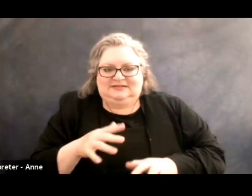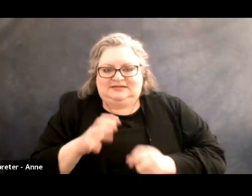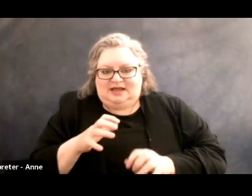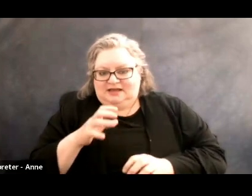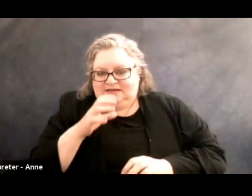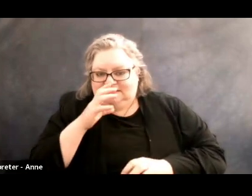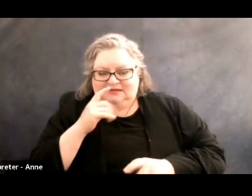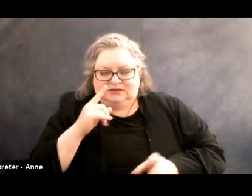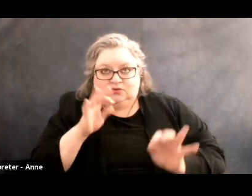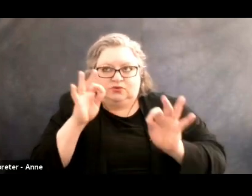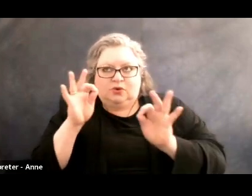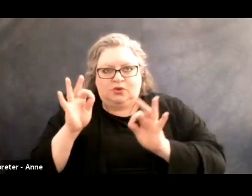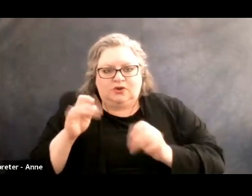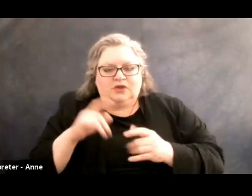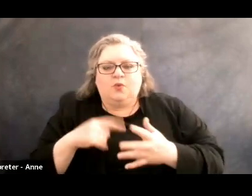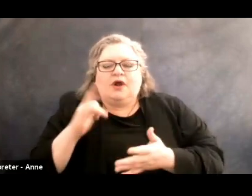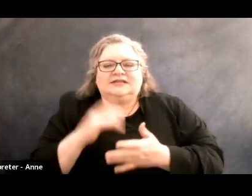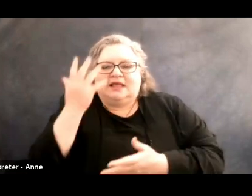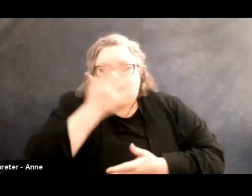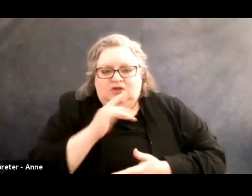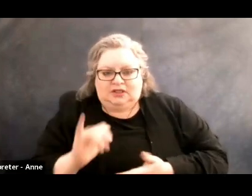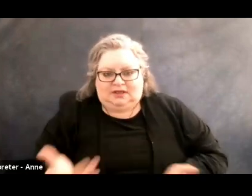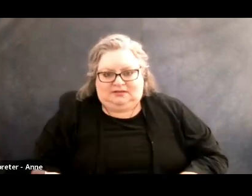eyes? What does that look like?